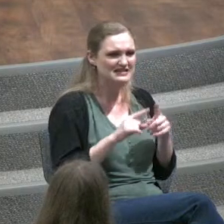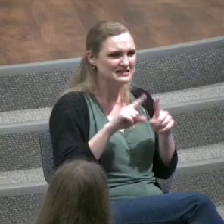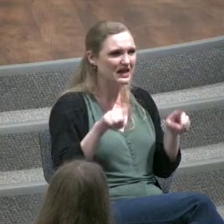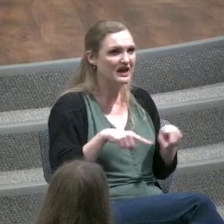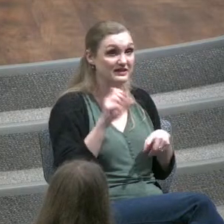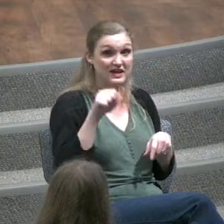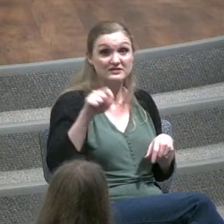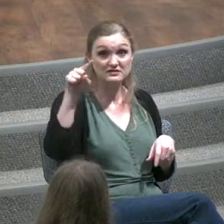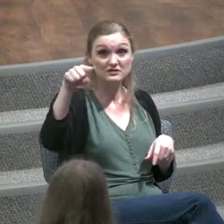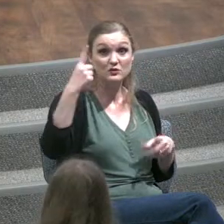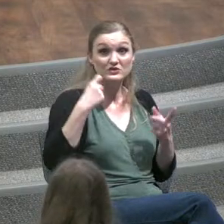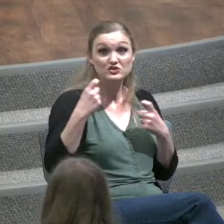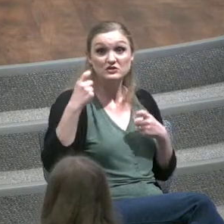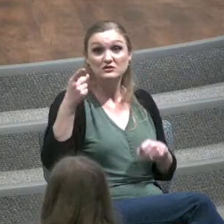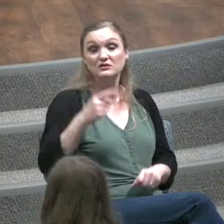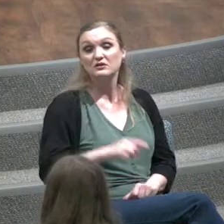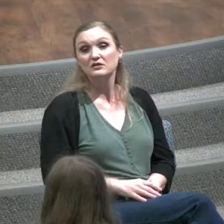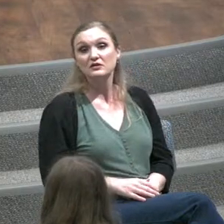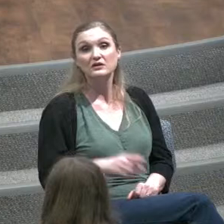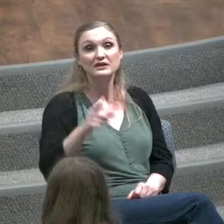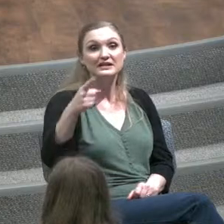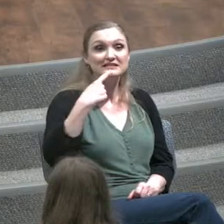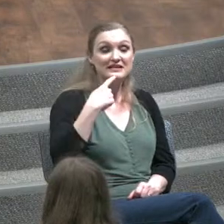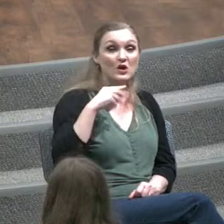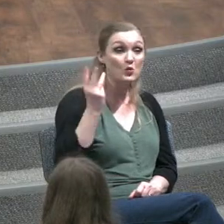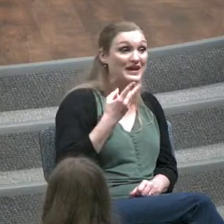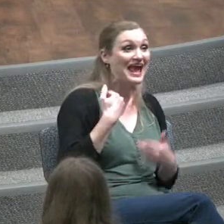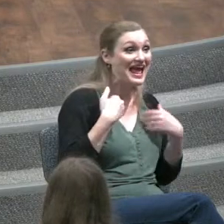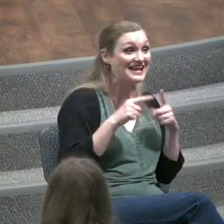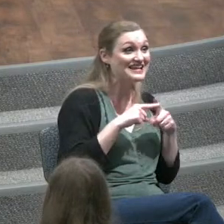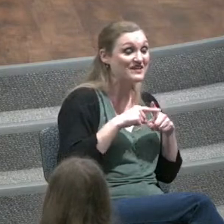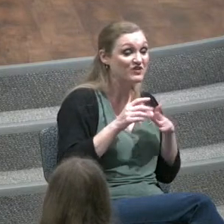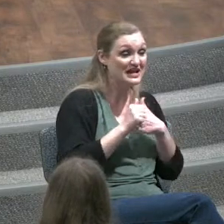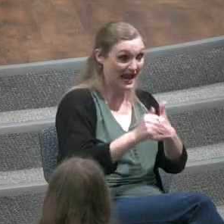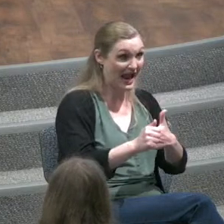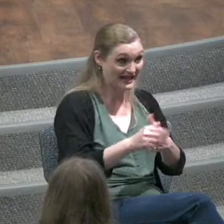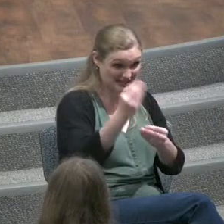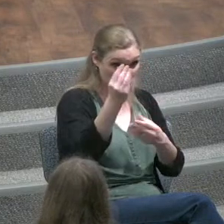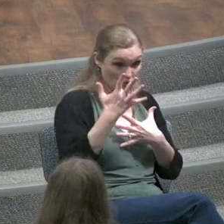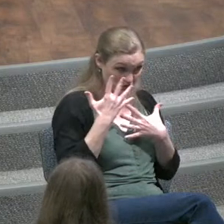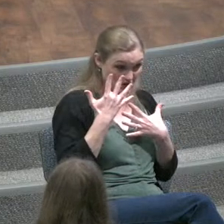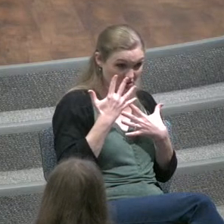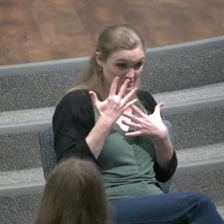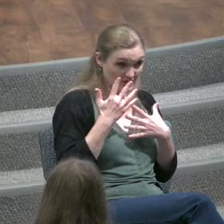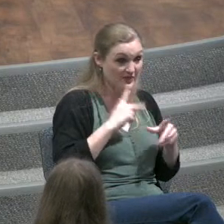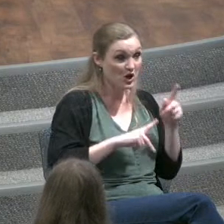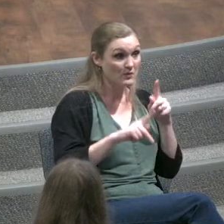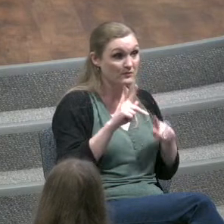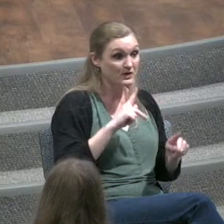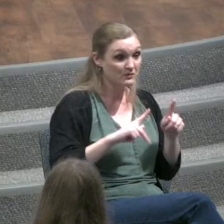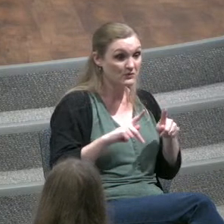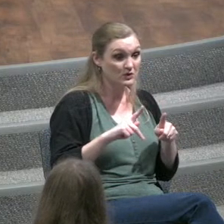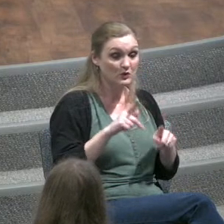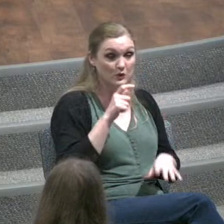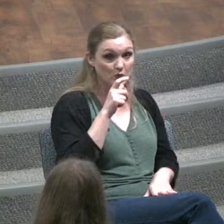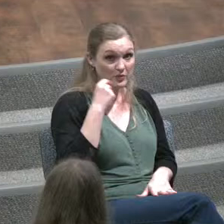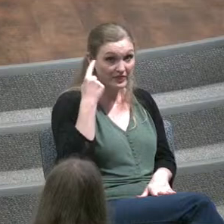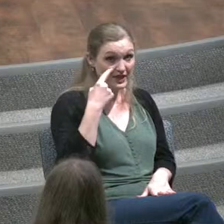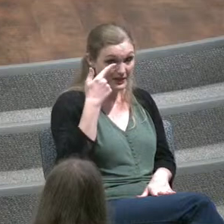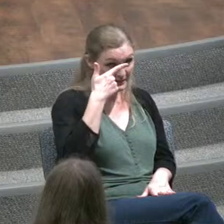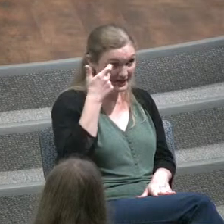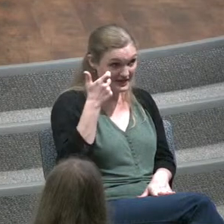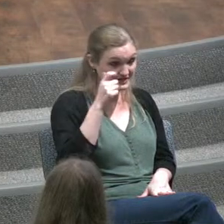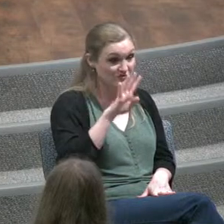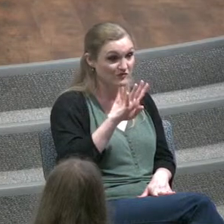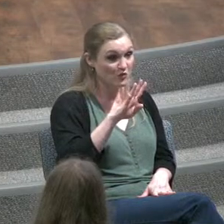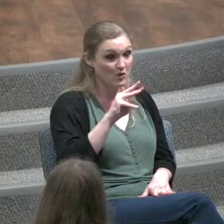is. Yes, sir. We had a different guide, and he told us that there are people who think, since it